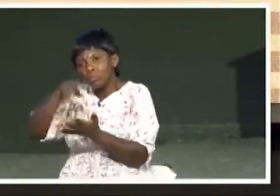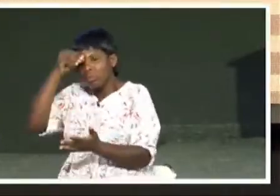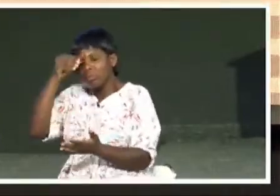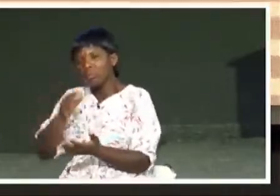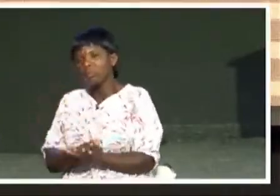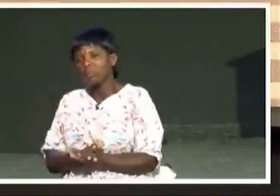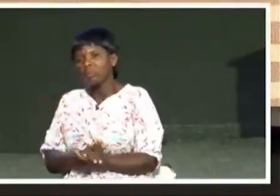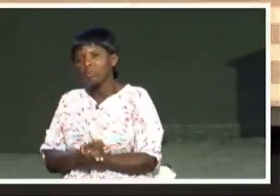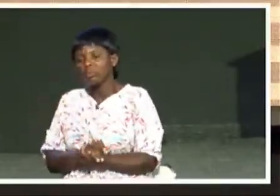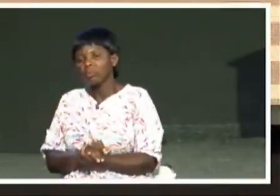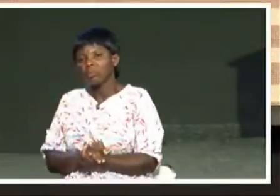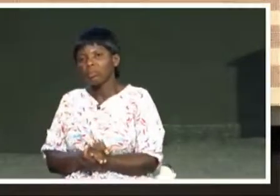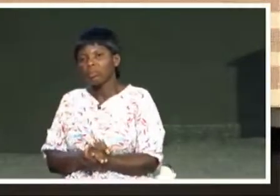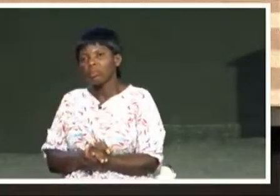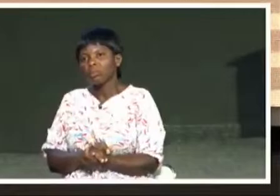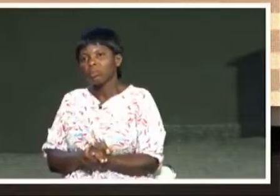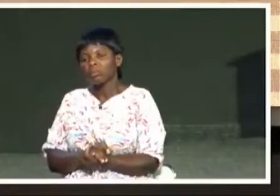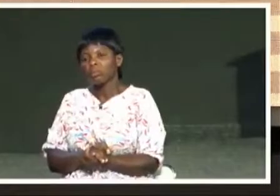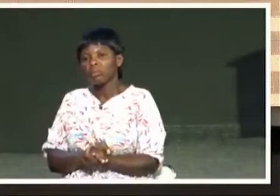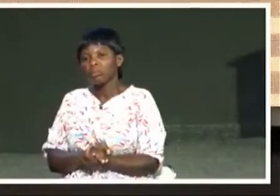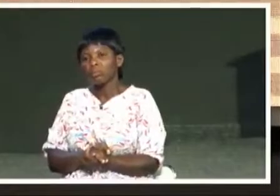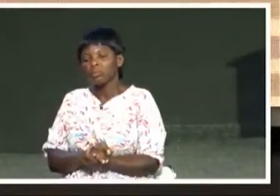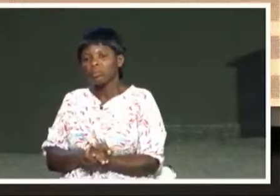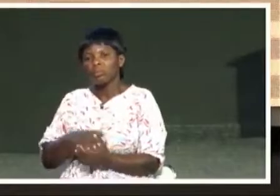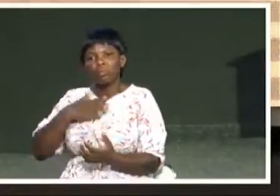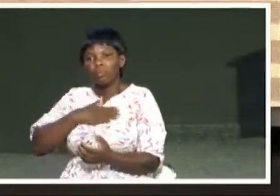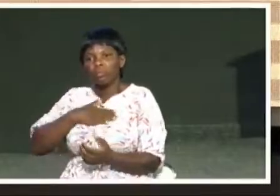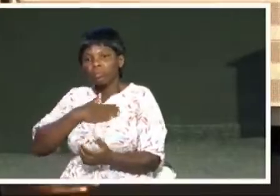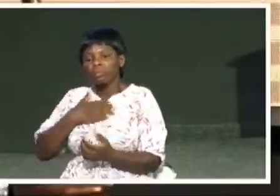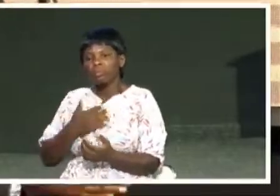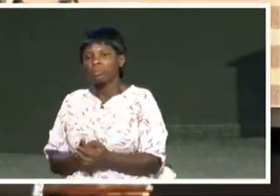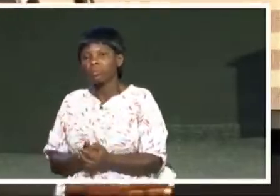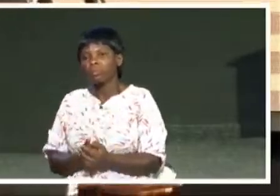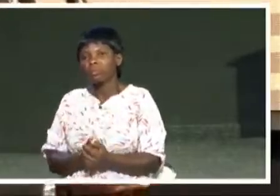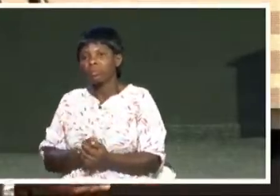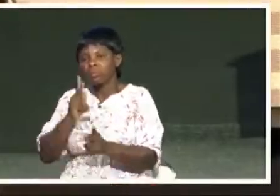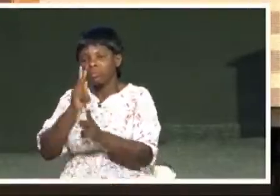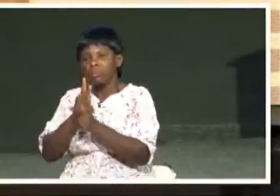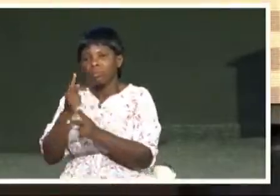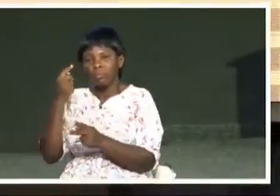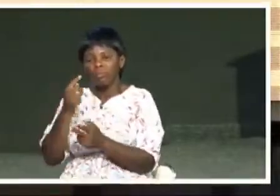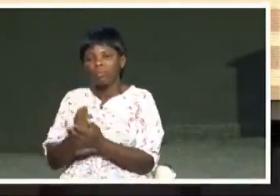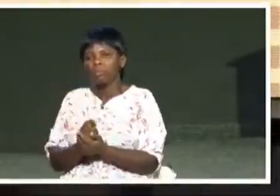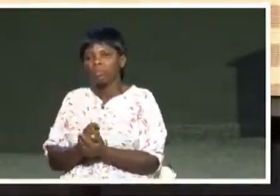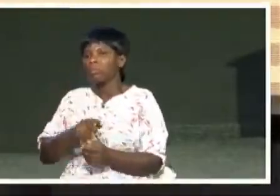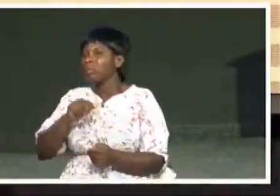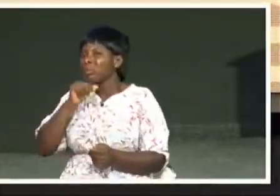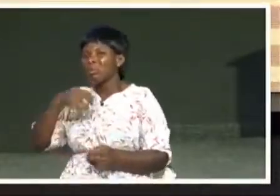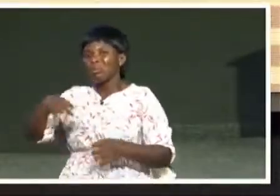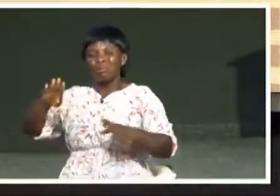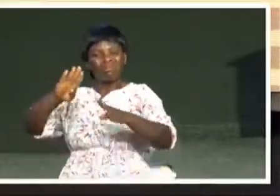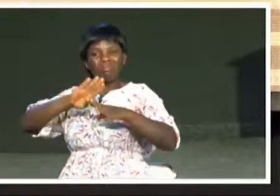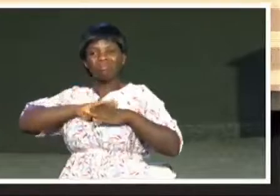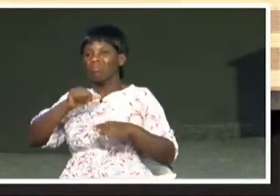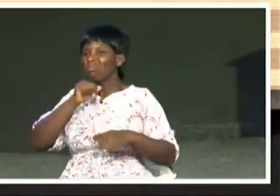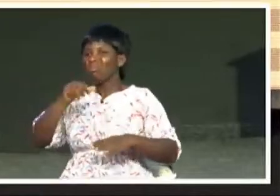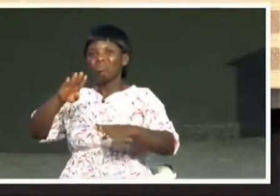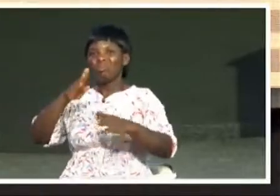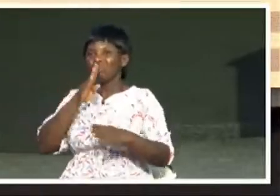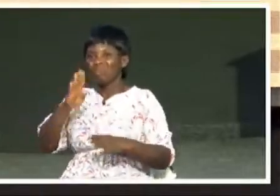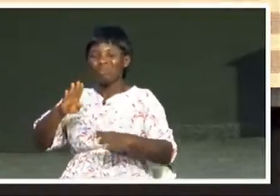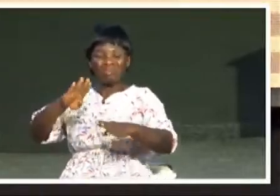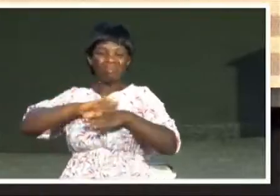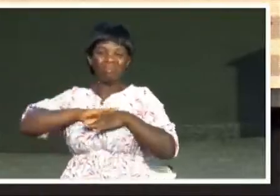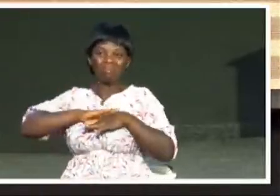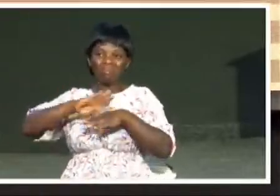grave. And all of you should have this at the back of your mind. Don't be satisfied with what you have or what